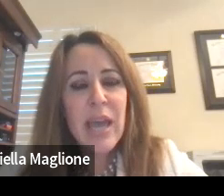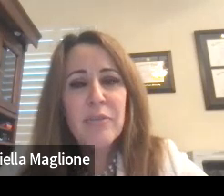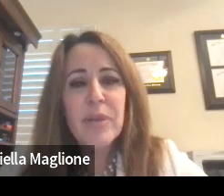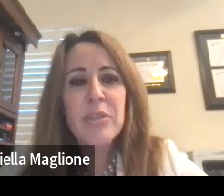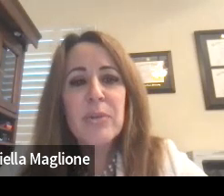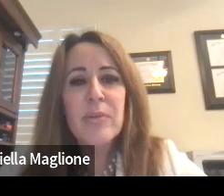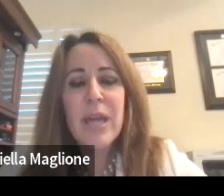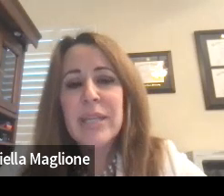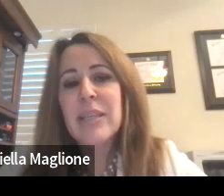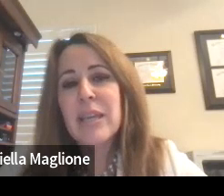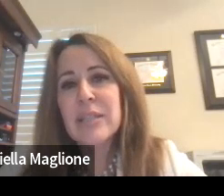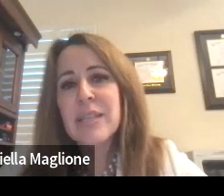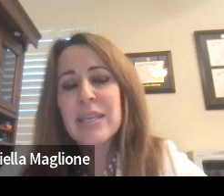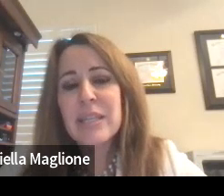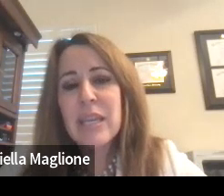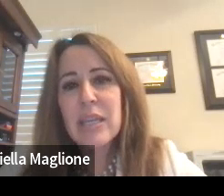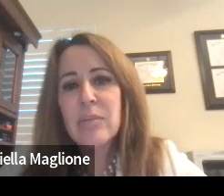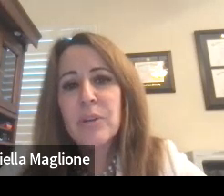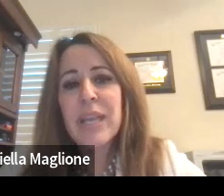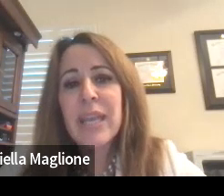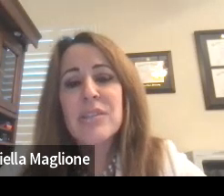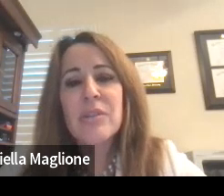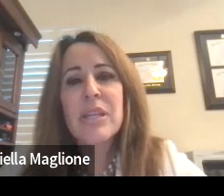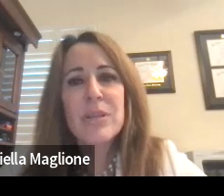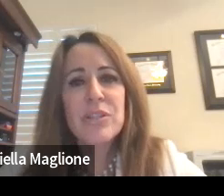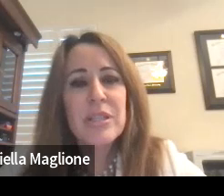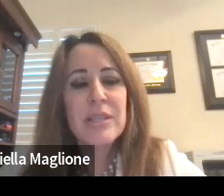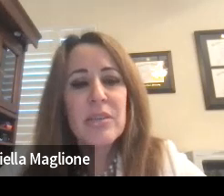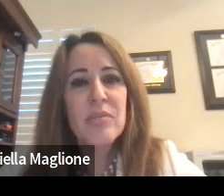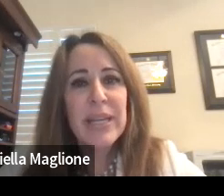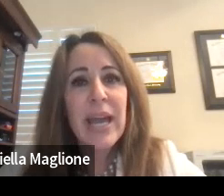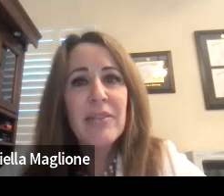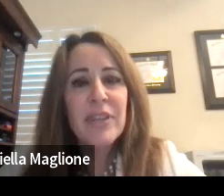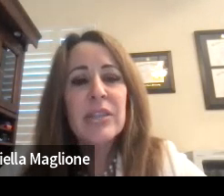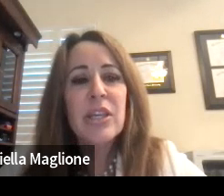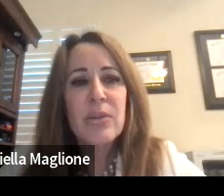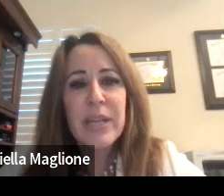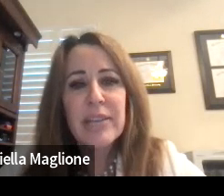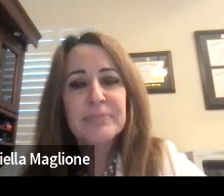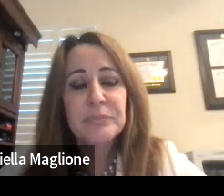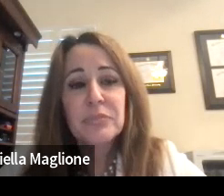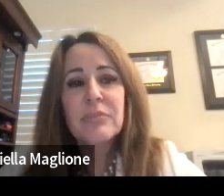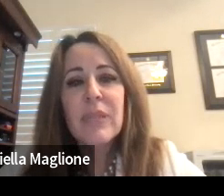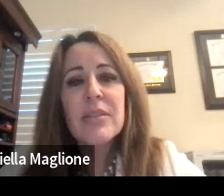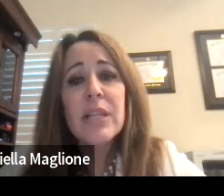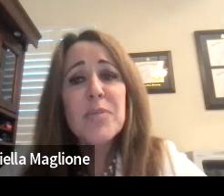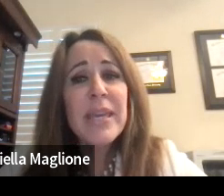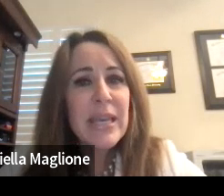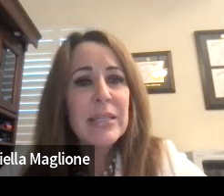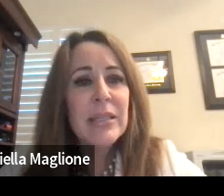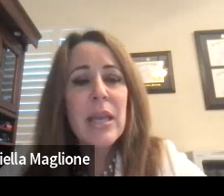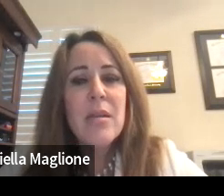Chris halfway through. And at the end, as I indicated, we're going to answer any questions that you might have in the Q&A. So